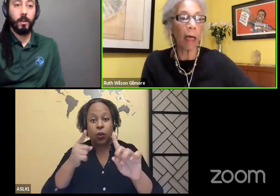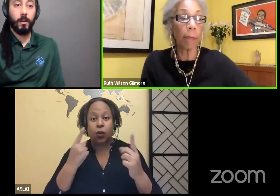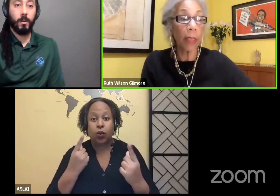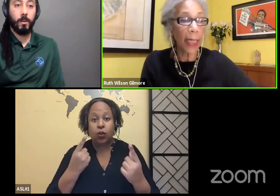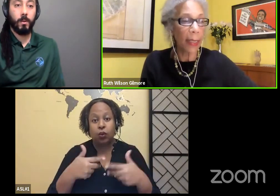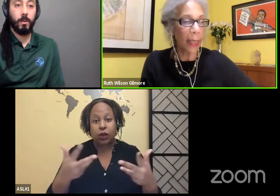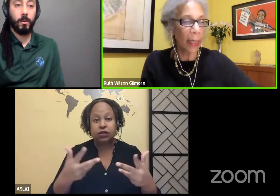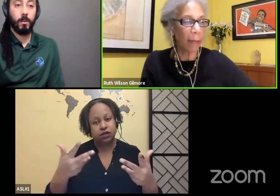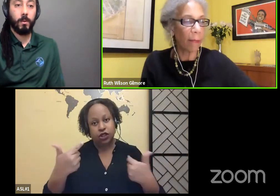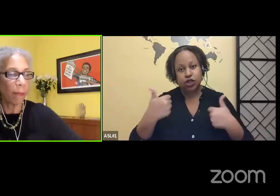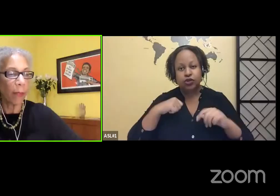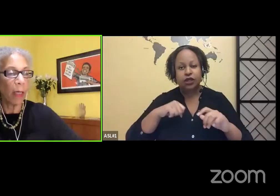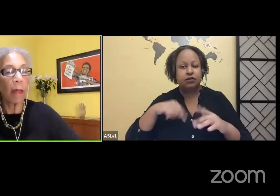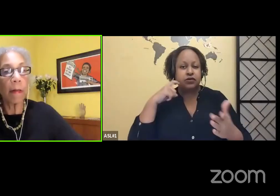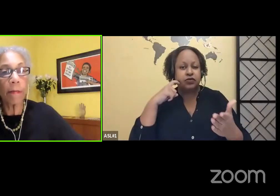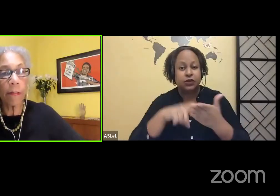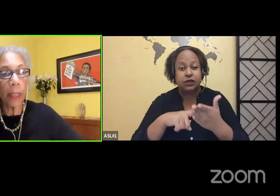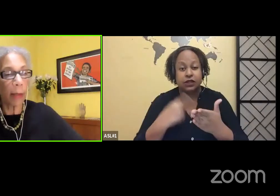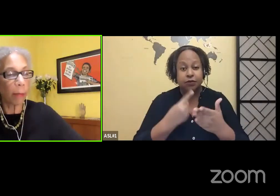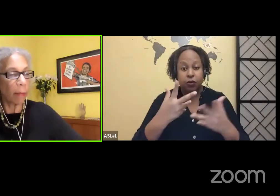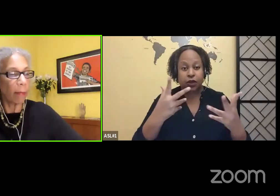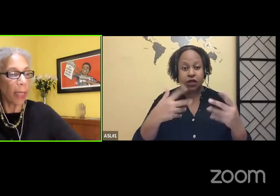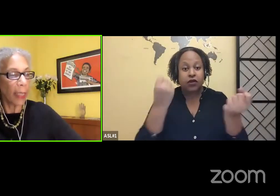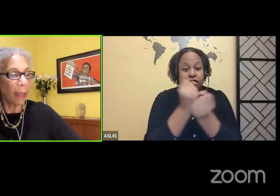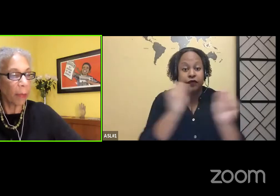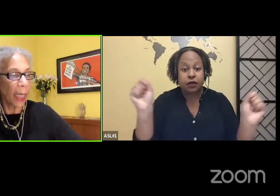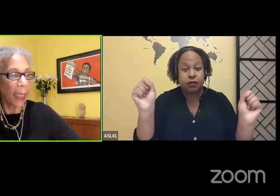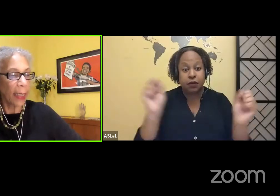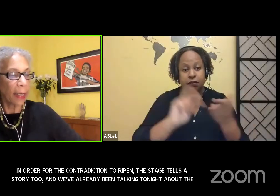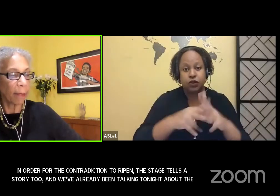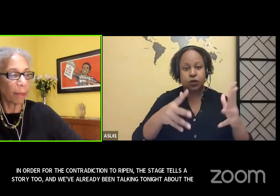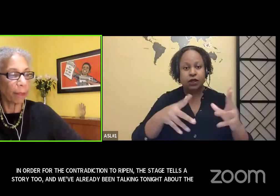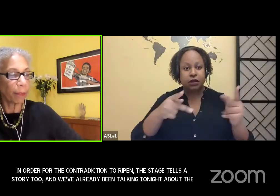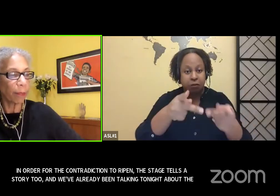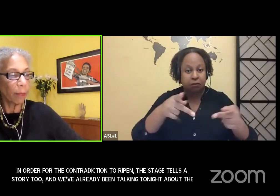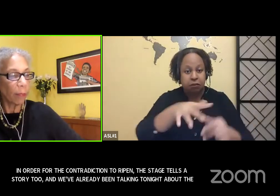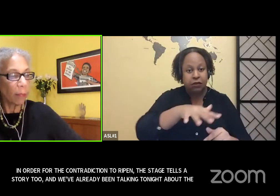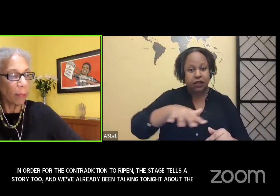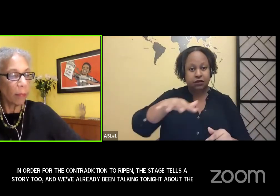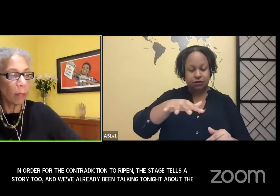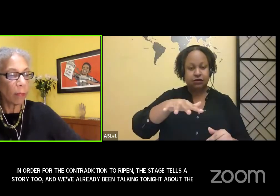is a place. Freedom is a place.